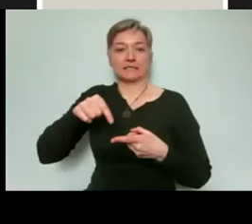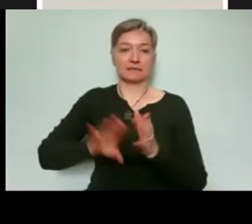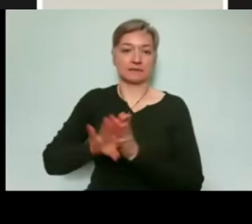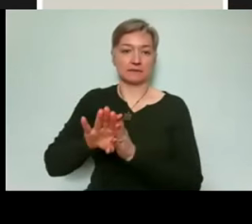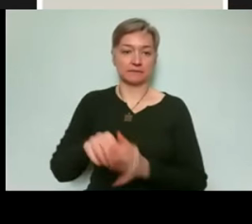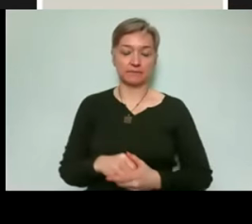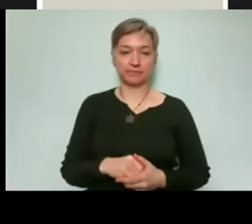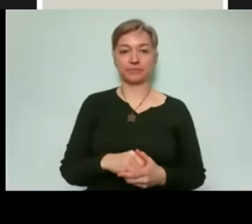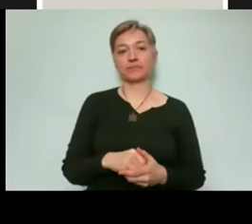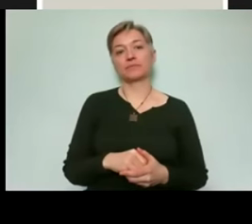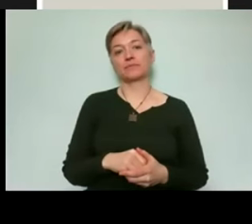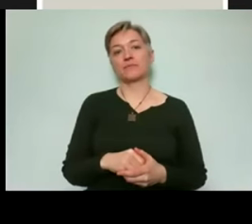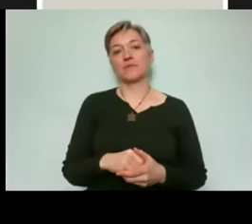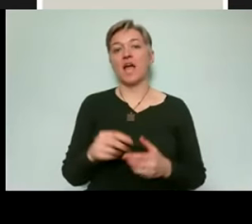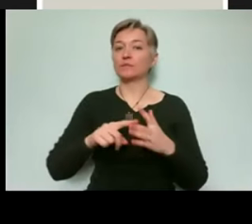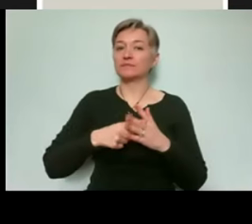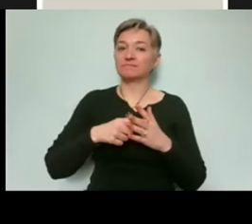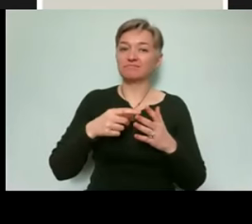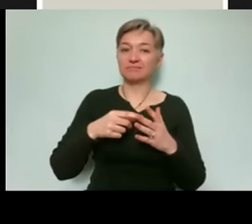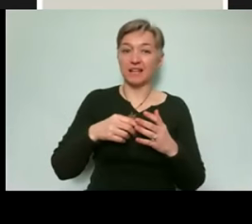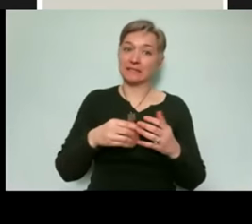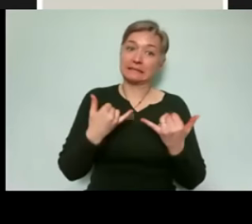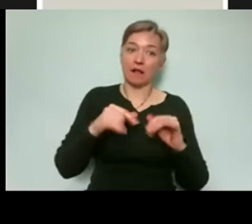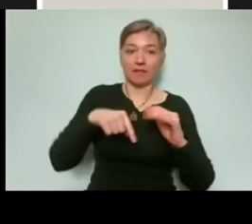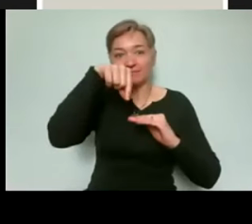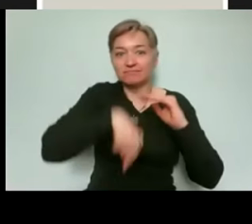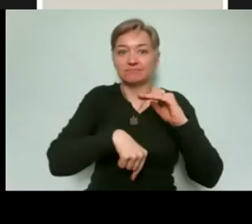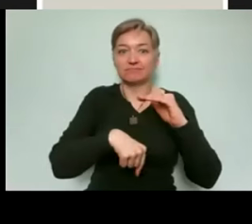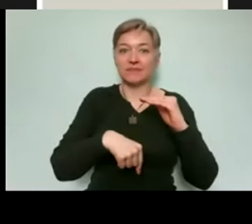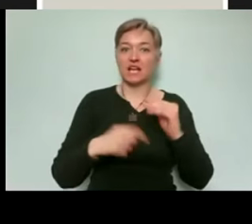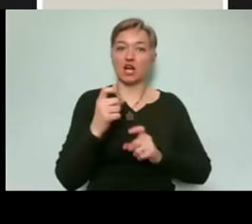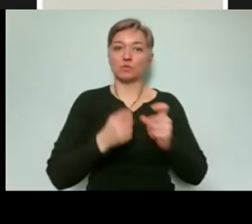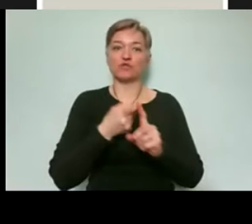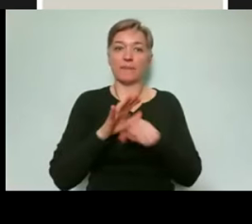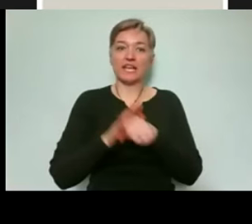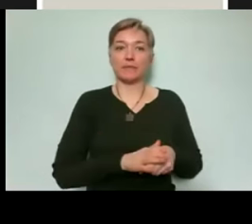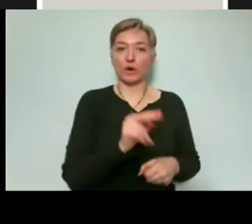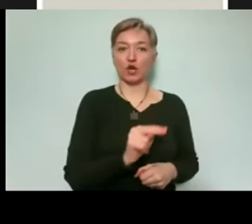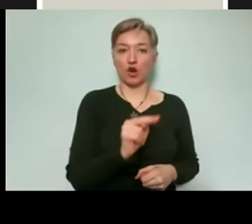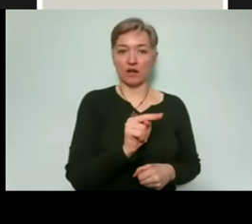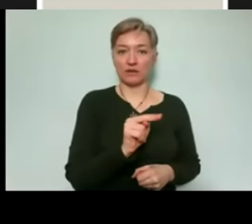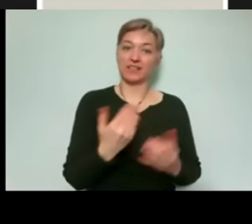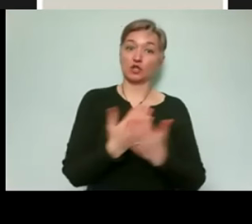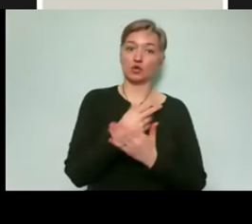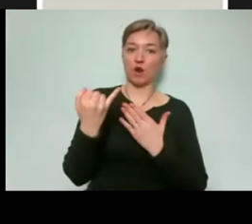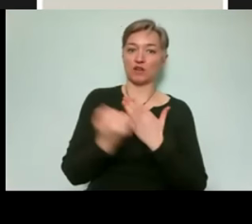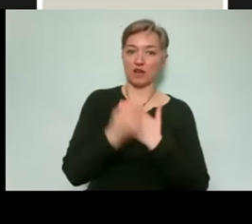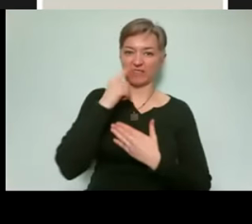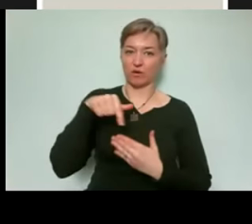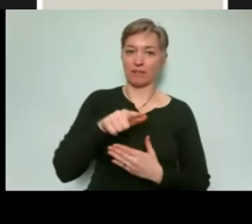also continuing to dig deep into the contributions of inhibitory neurons. This is a new project in the lab where